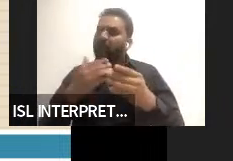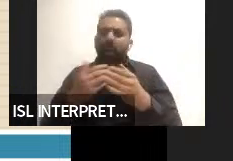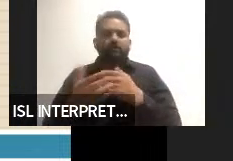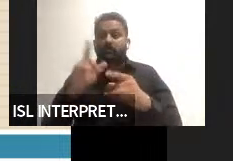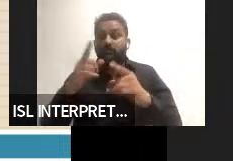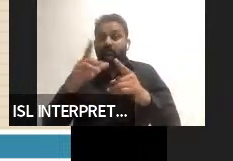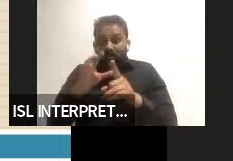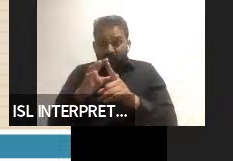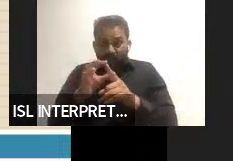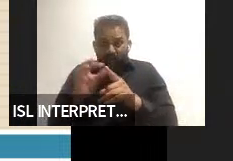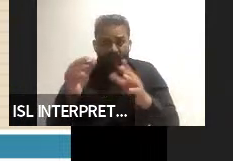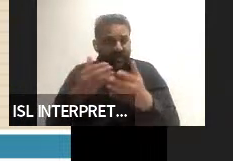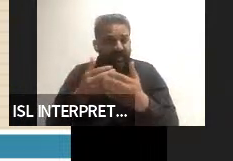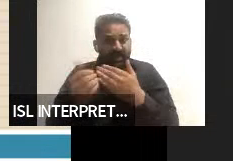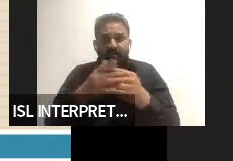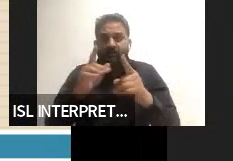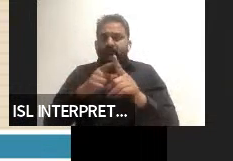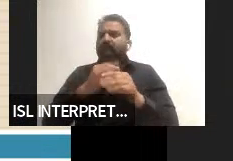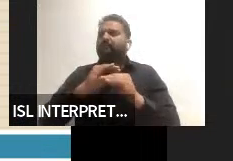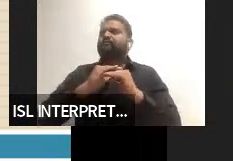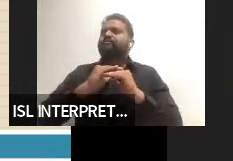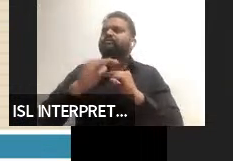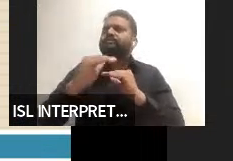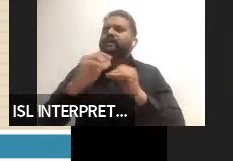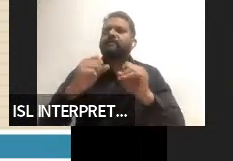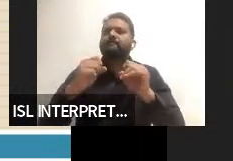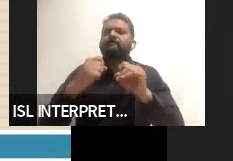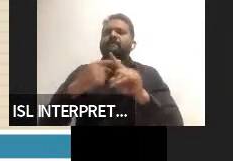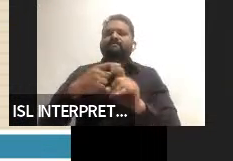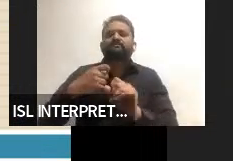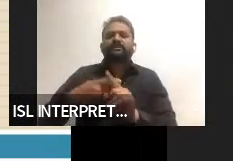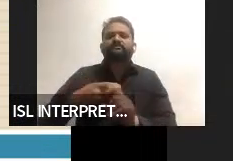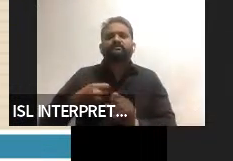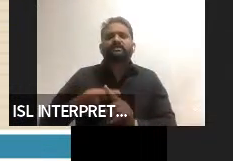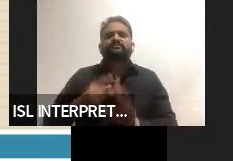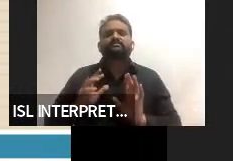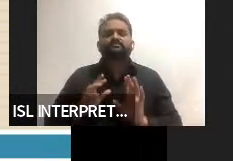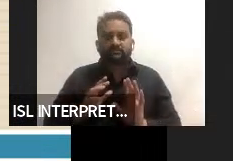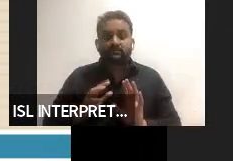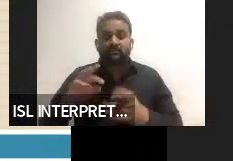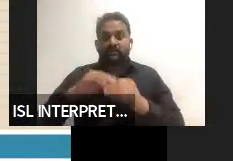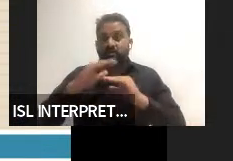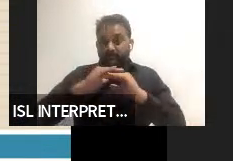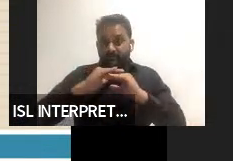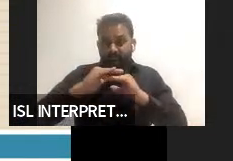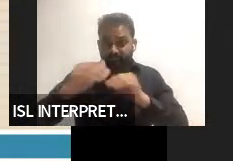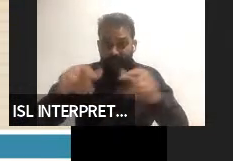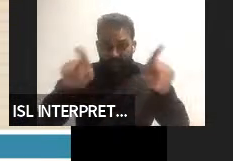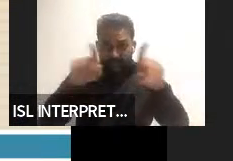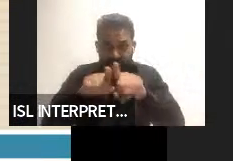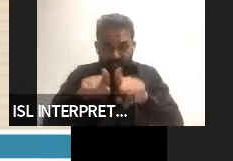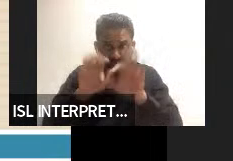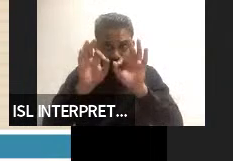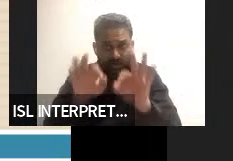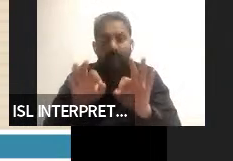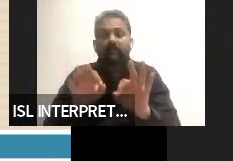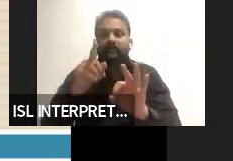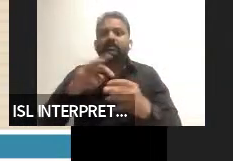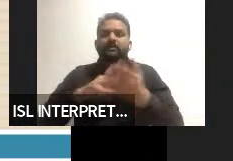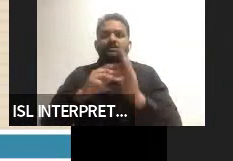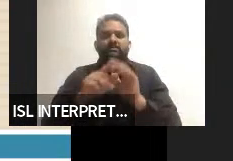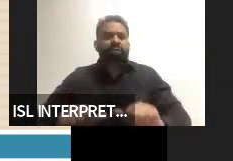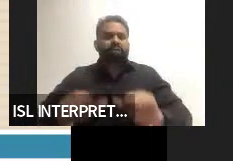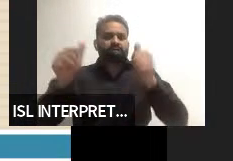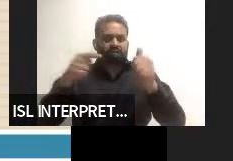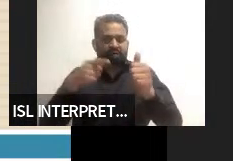do, be consistent. And the consistency is the key to success in this memoranda writing. So this